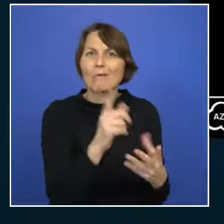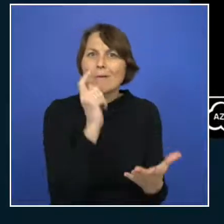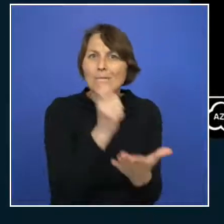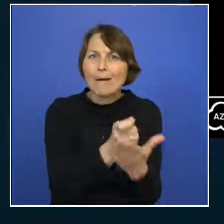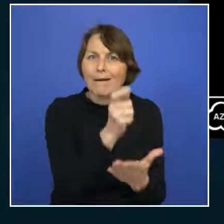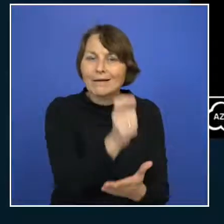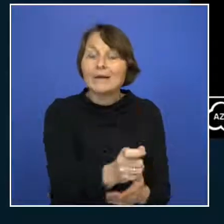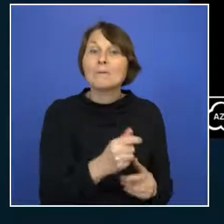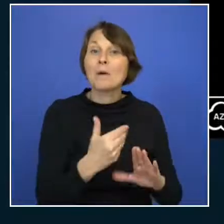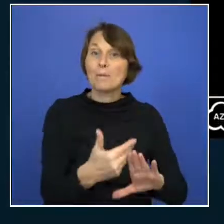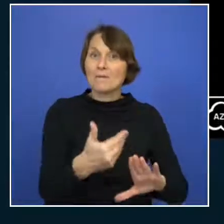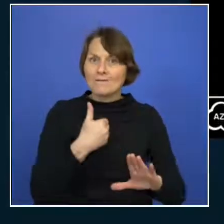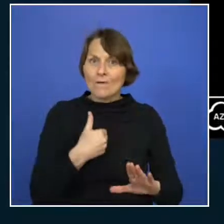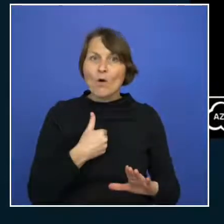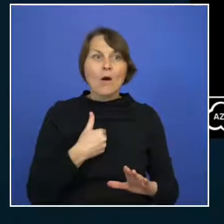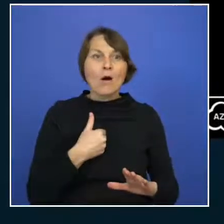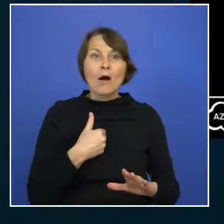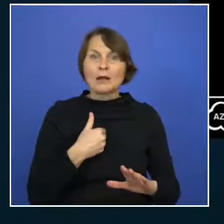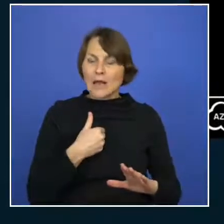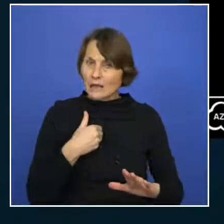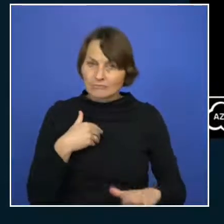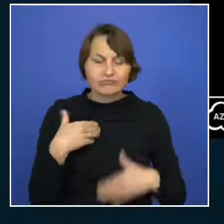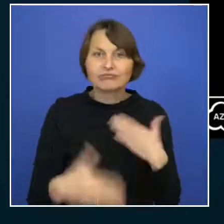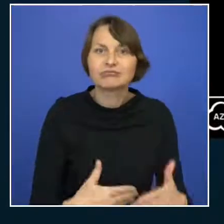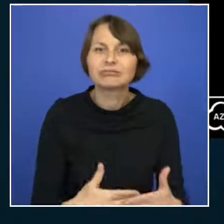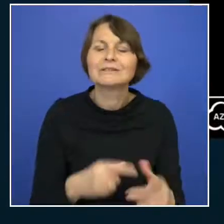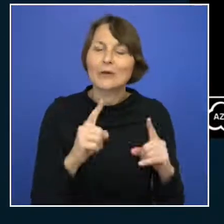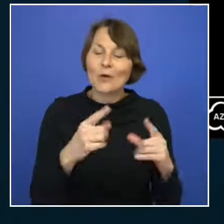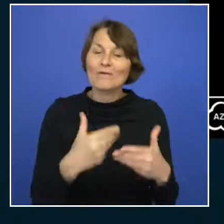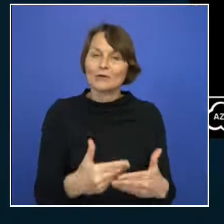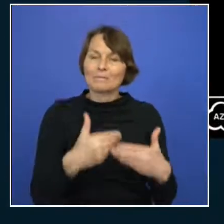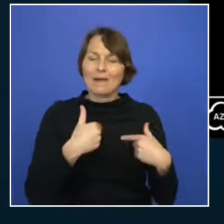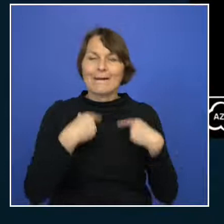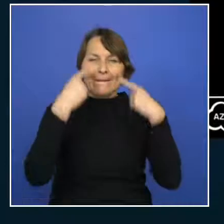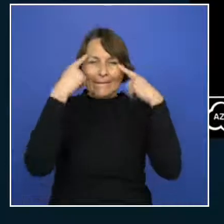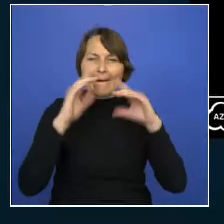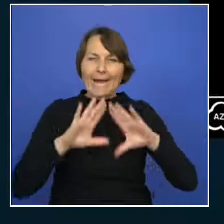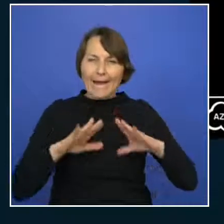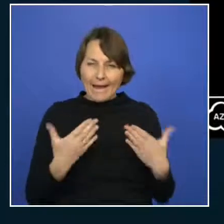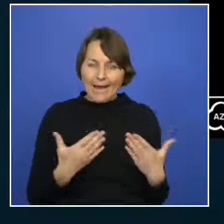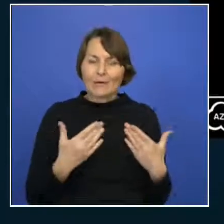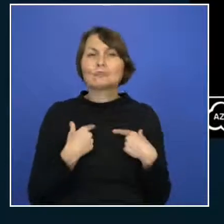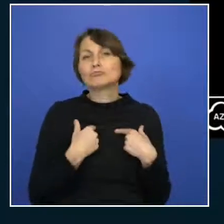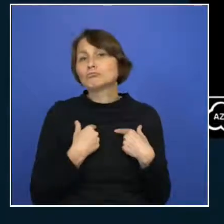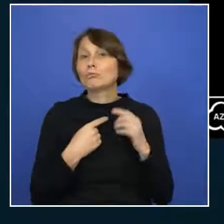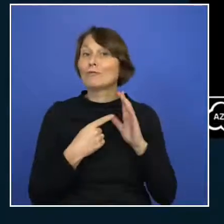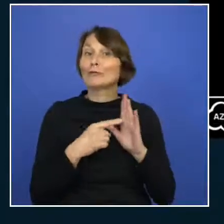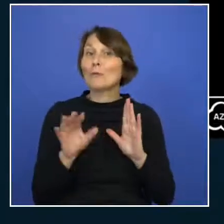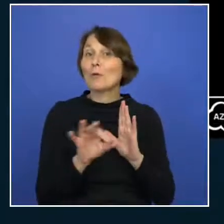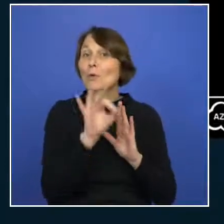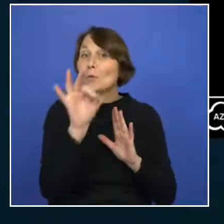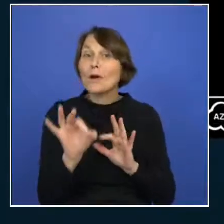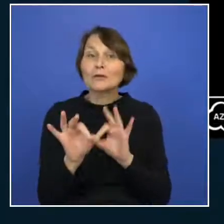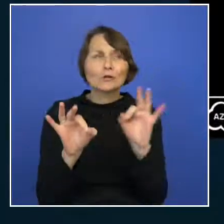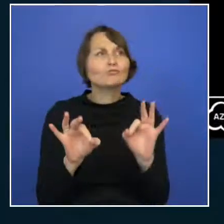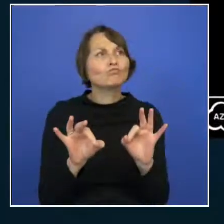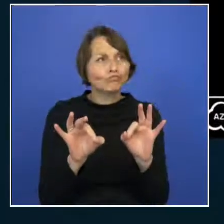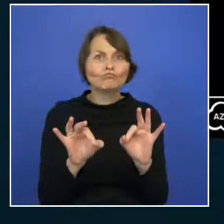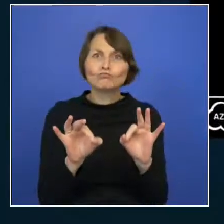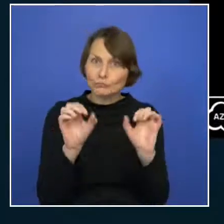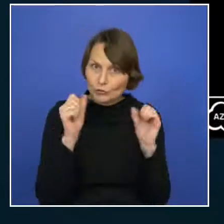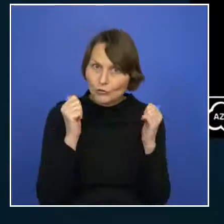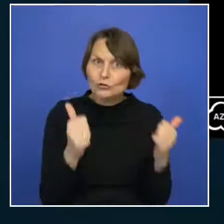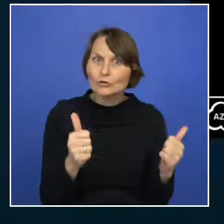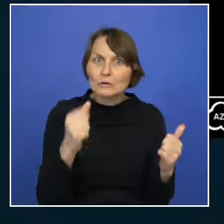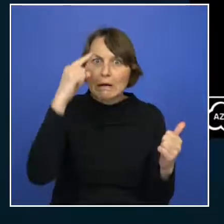first before we just move to the cloud. We need to ask questions. Is it worth it to move to the cloud?